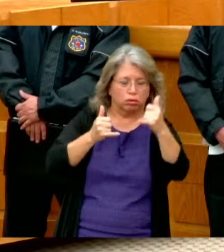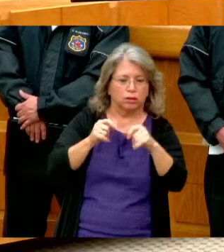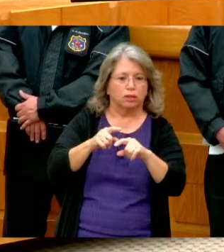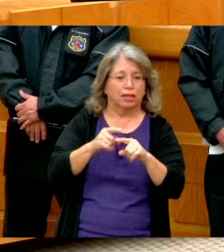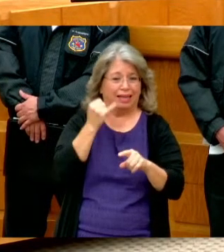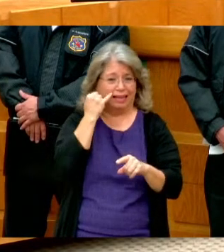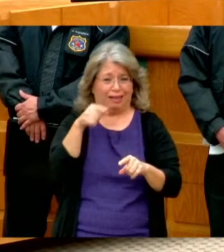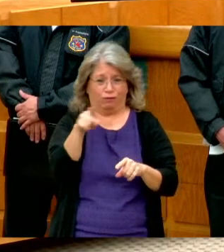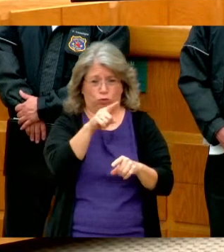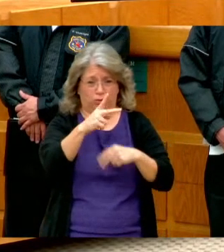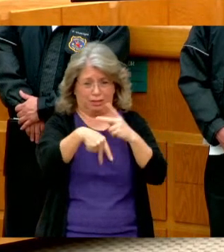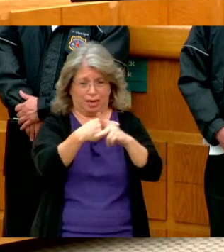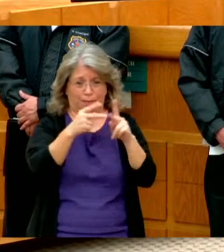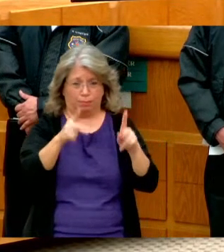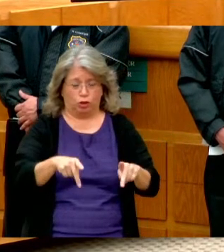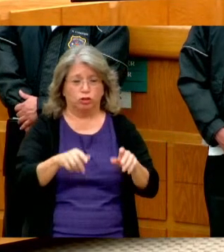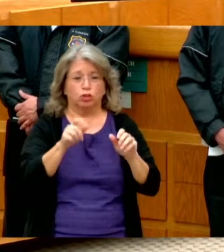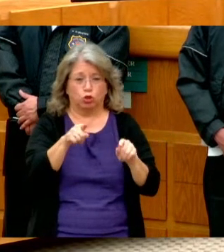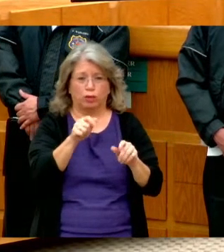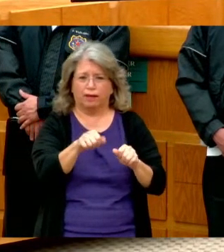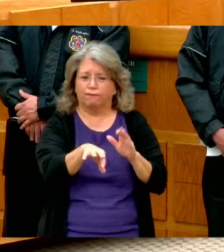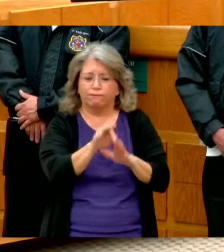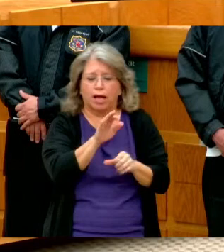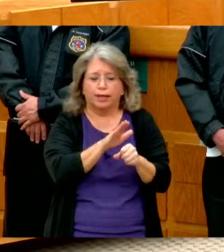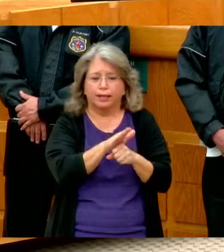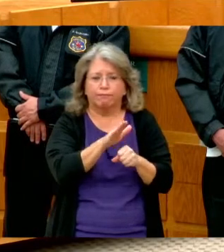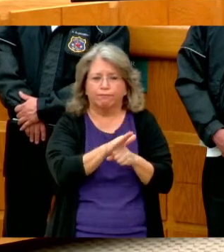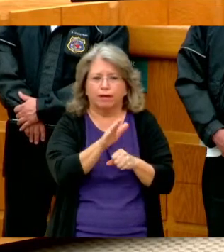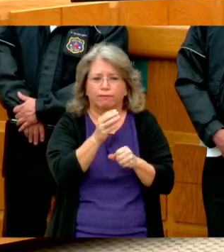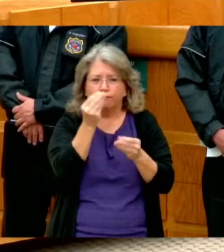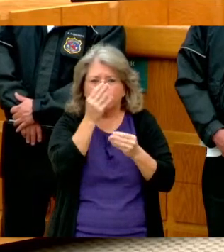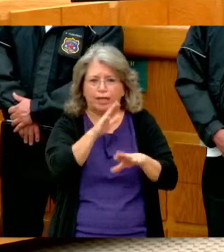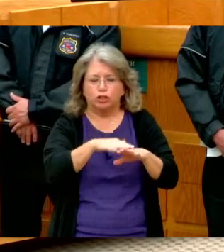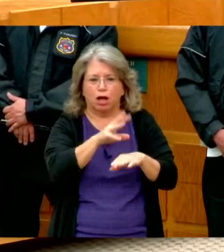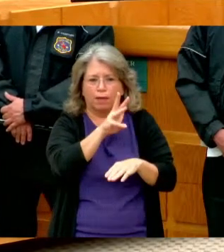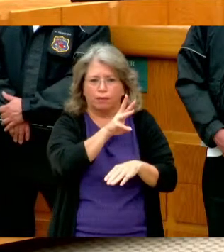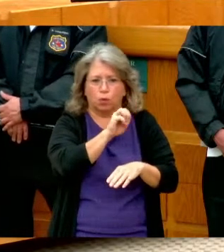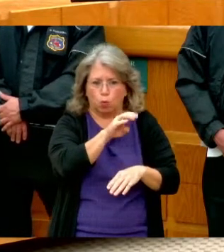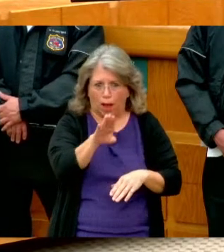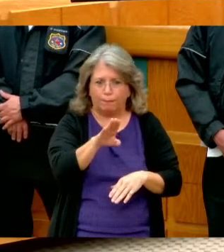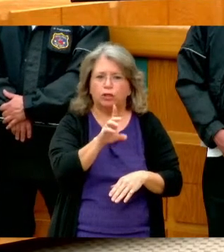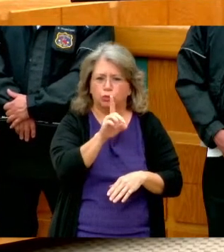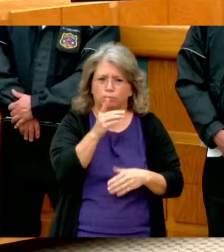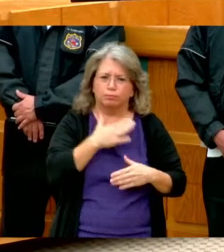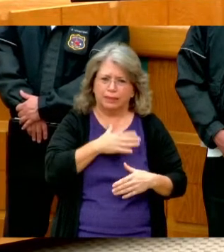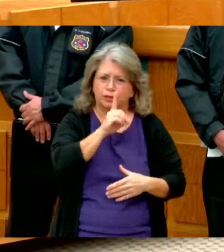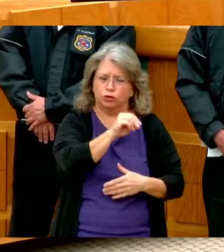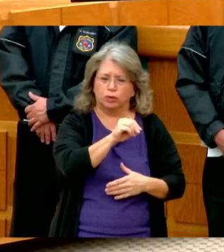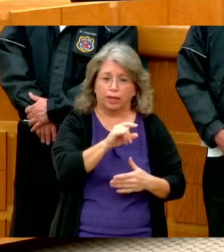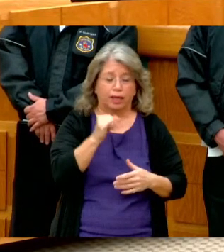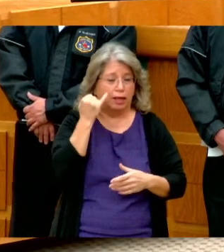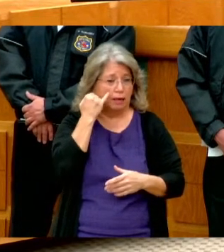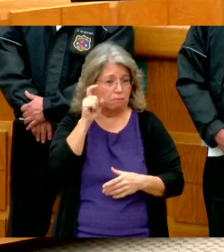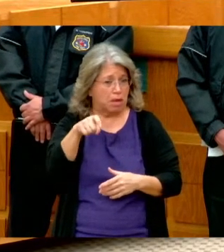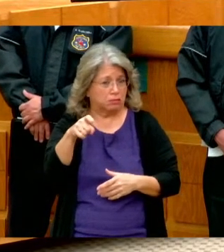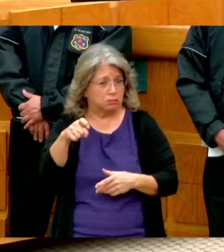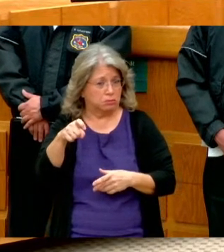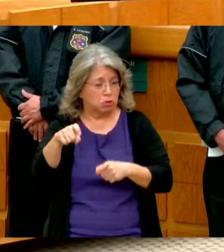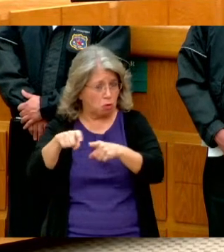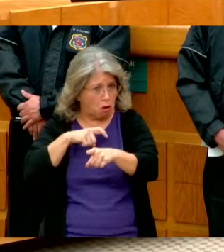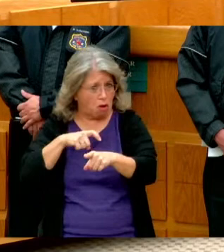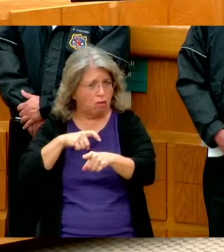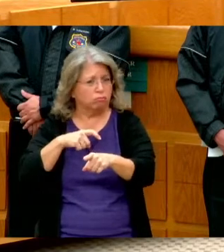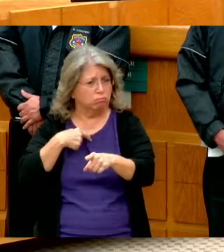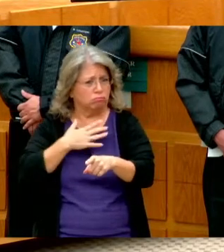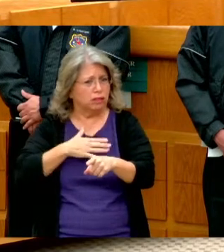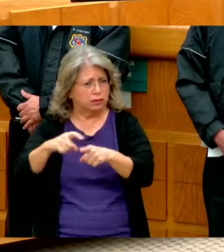your first portal. If you need to call us, call us. If the line is busy, call us back. If you can't get through,